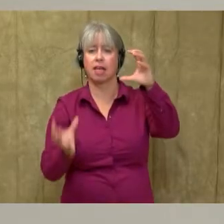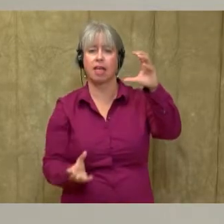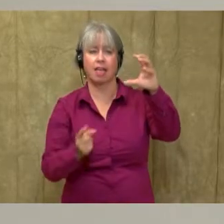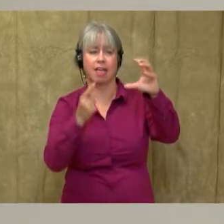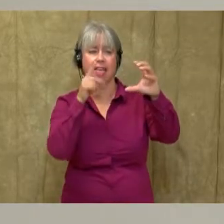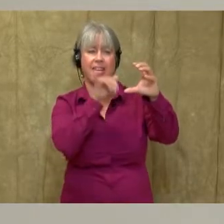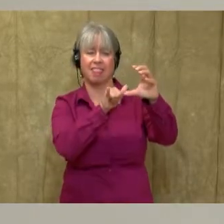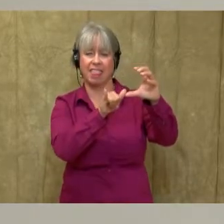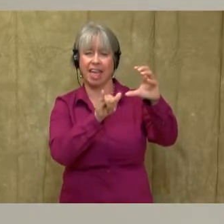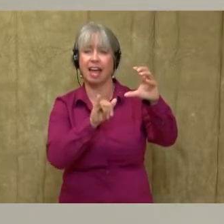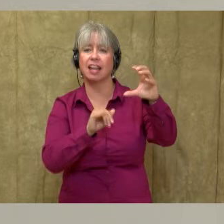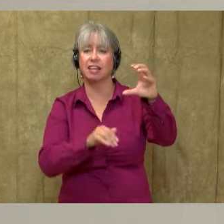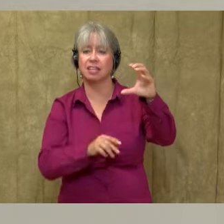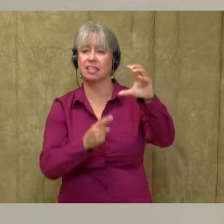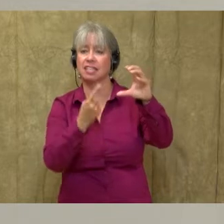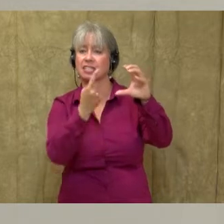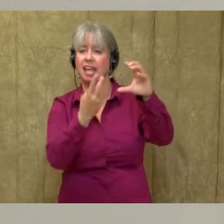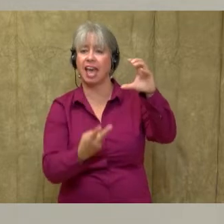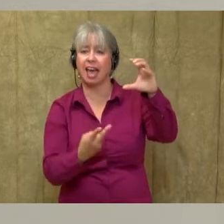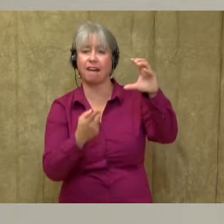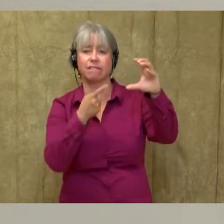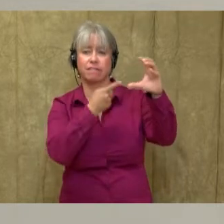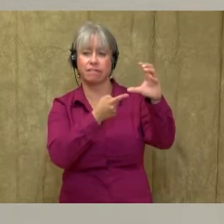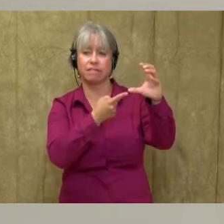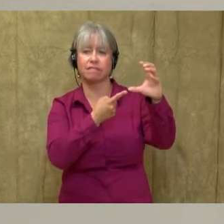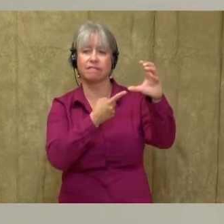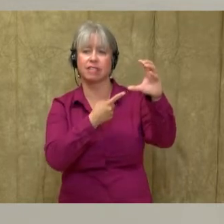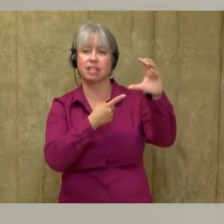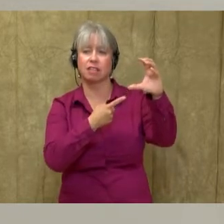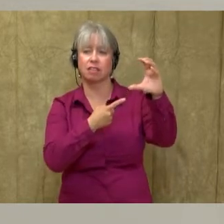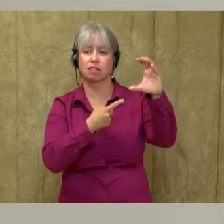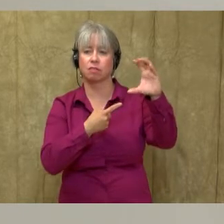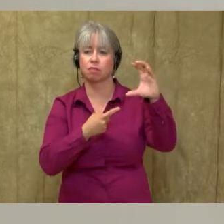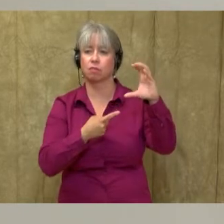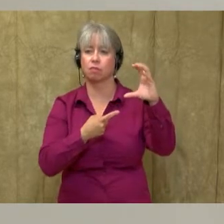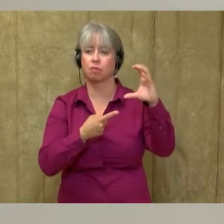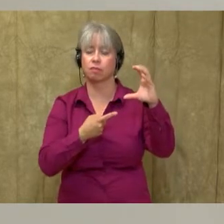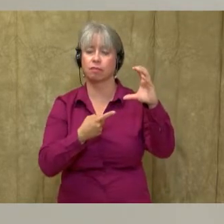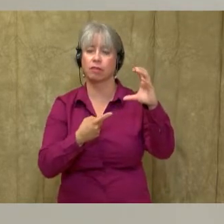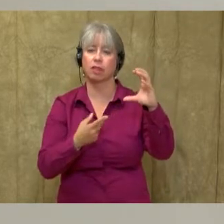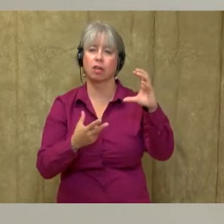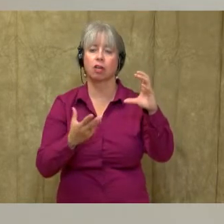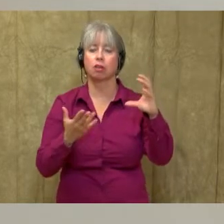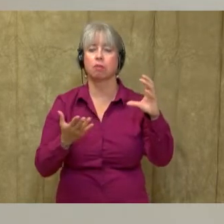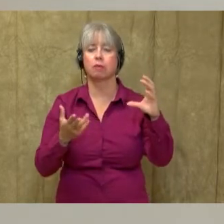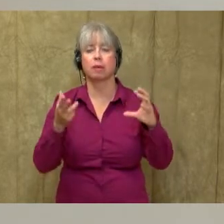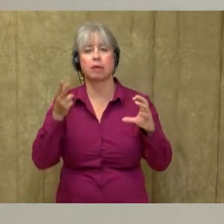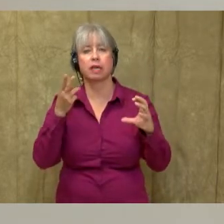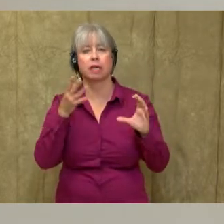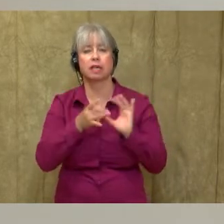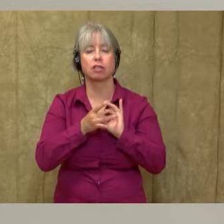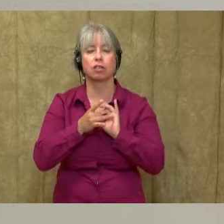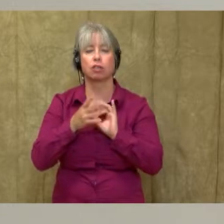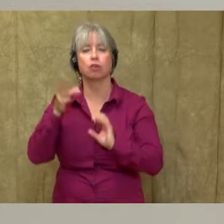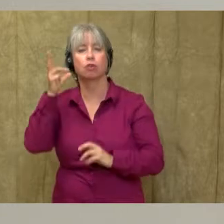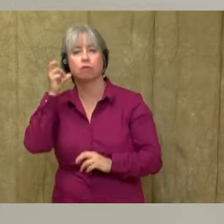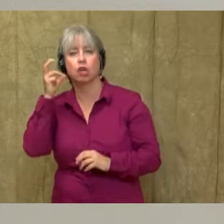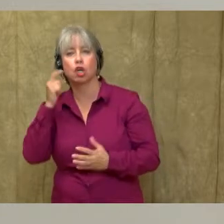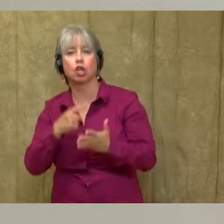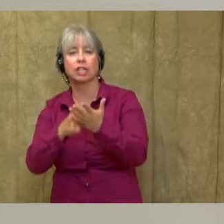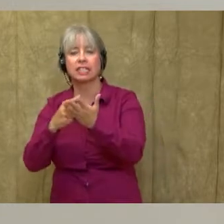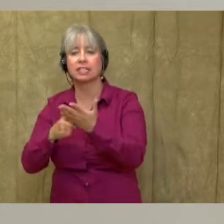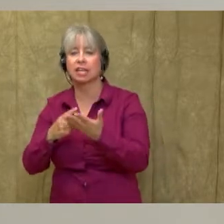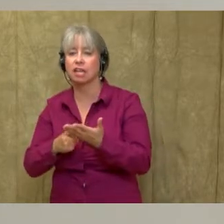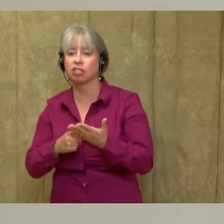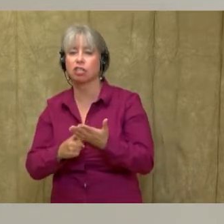are hemispheres. Okay? Maybe you've heard that in geography, or and you've been studying